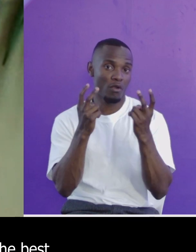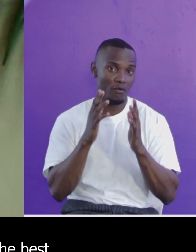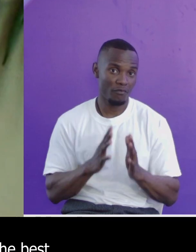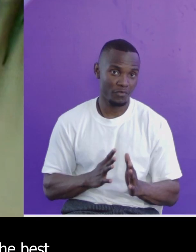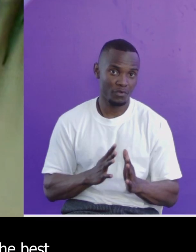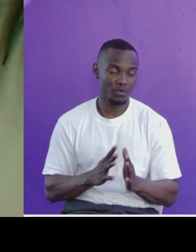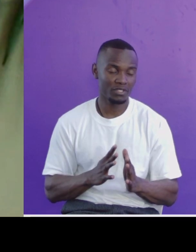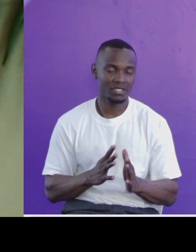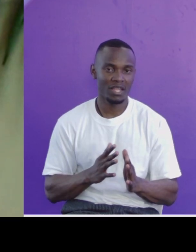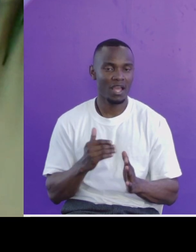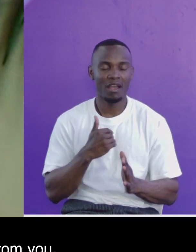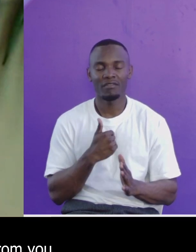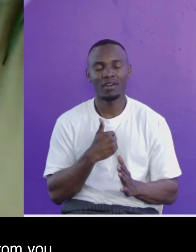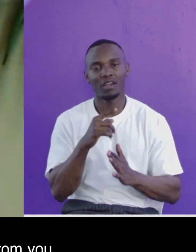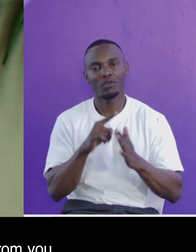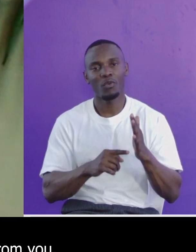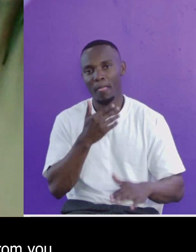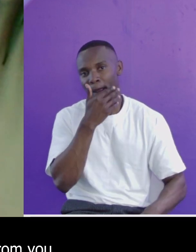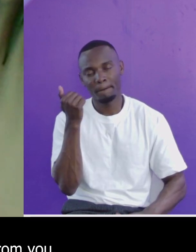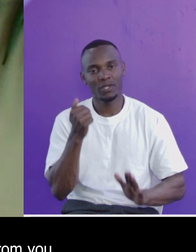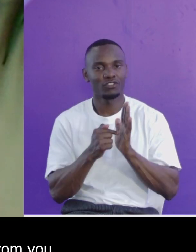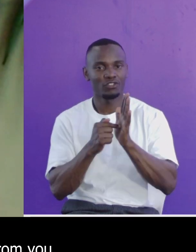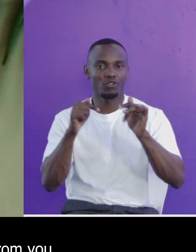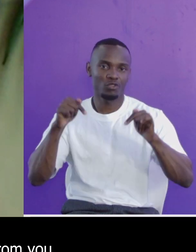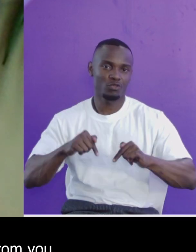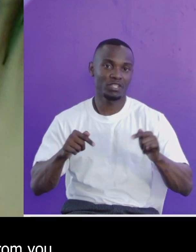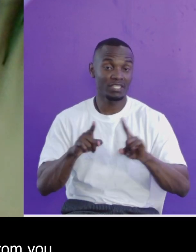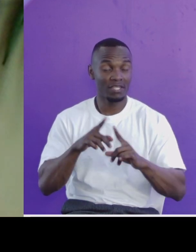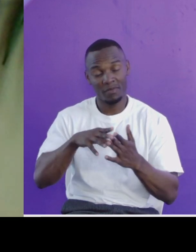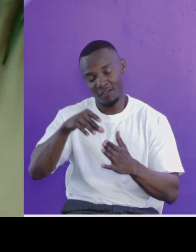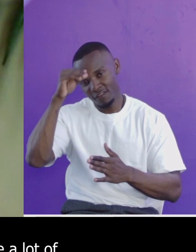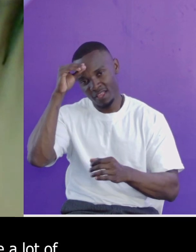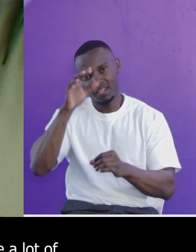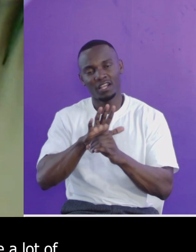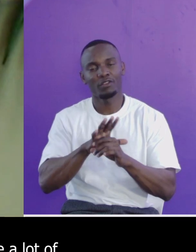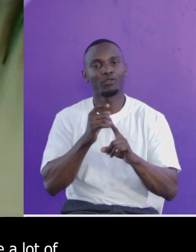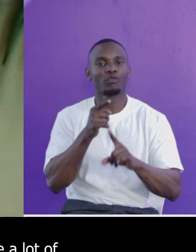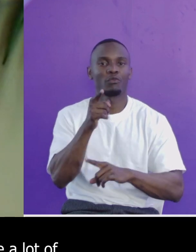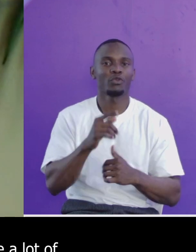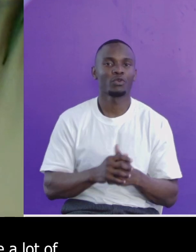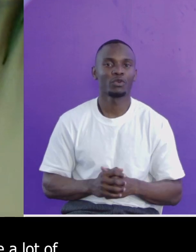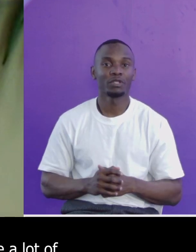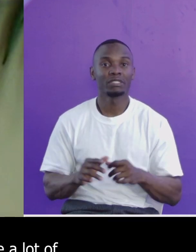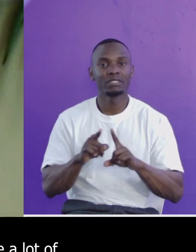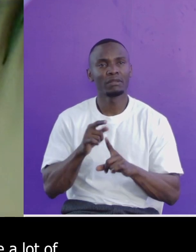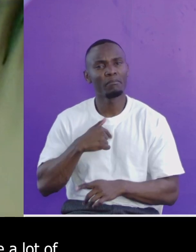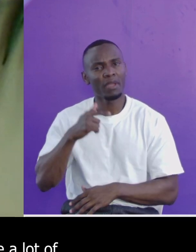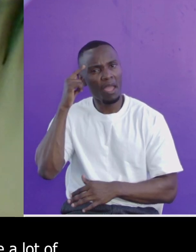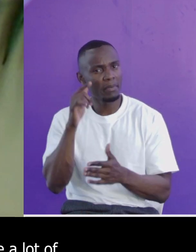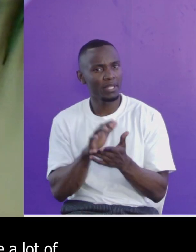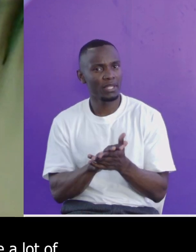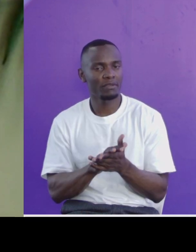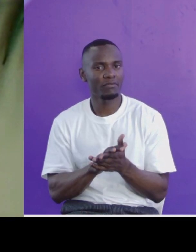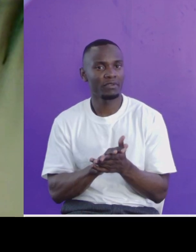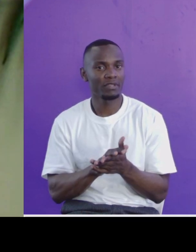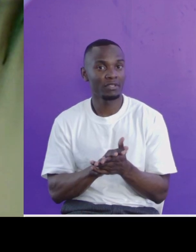the best show today, and they have learned a lot from you. I believe that if we go back, they will have